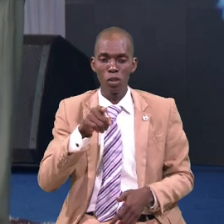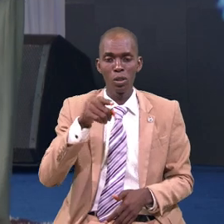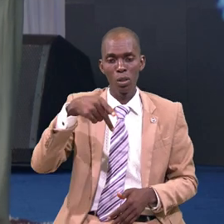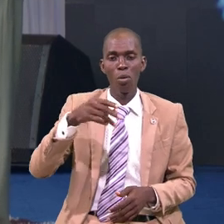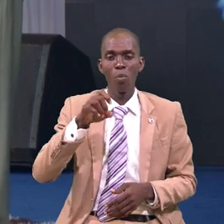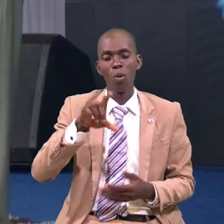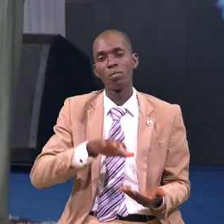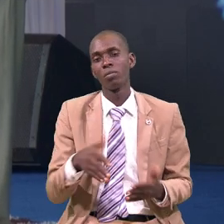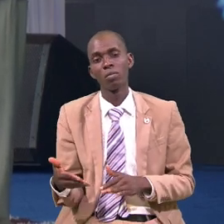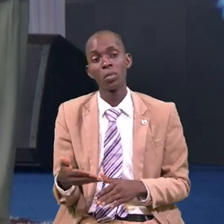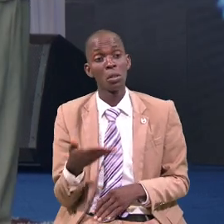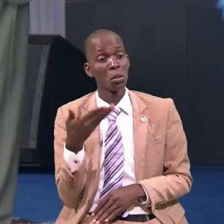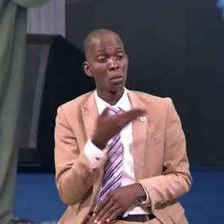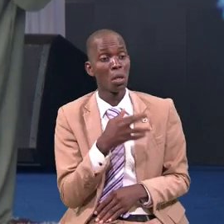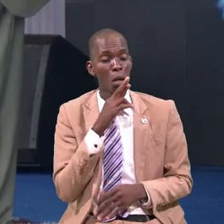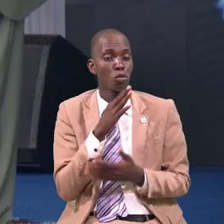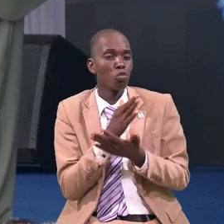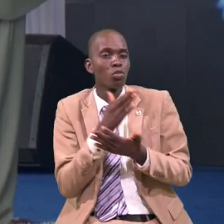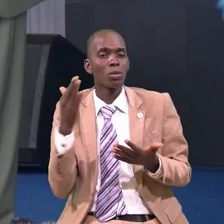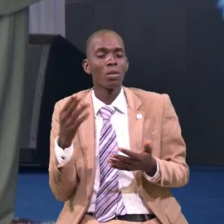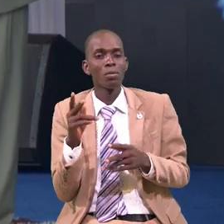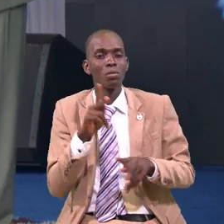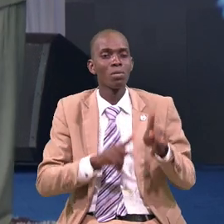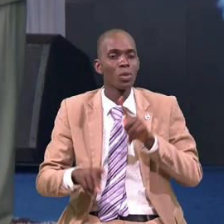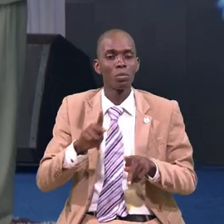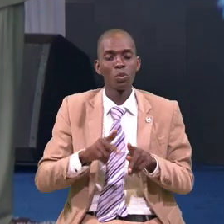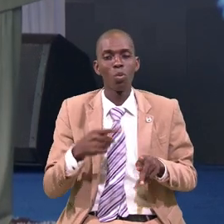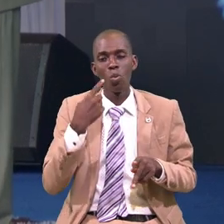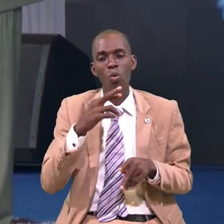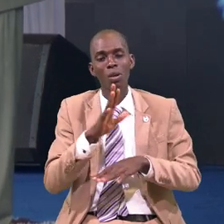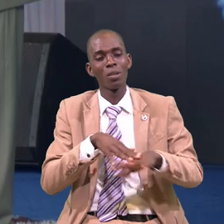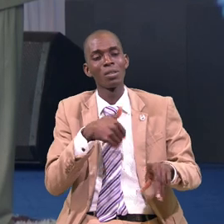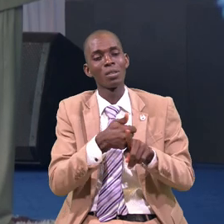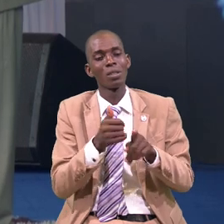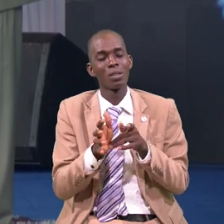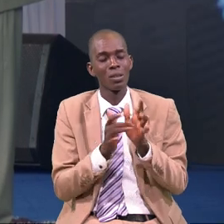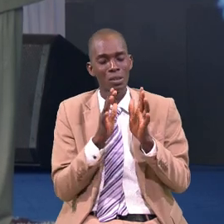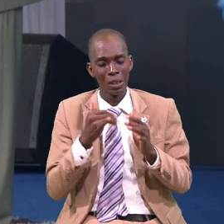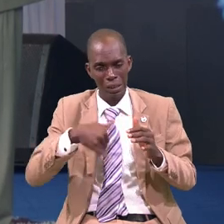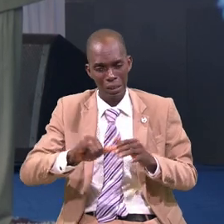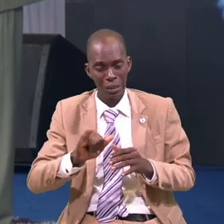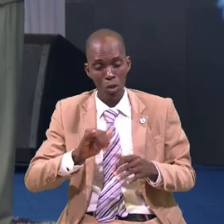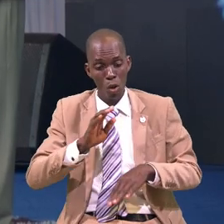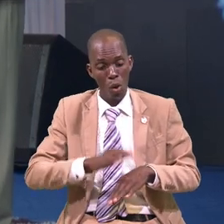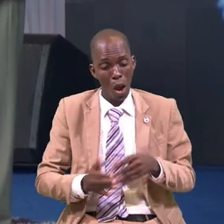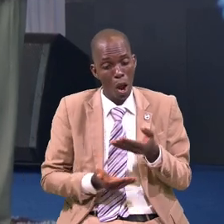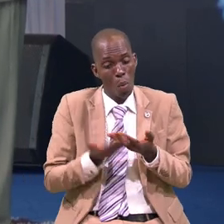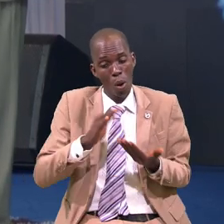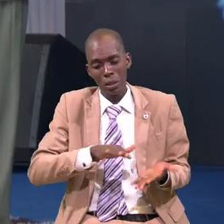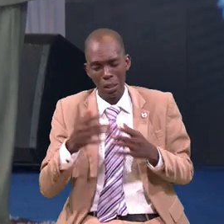There are some people, so-called believers, on their deathbed. They're wondering, where will I end up? Where will I go?